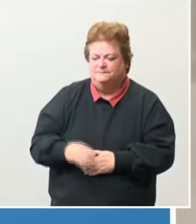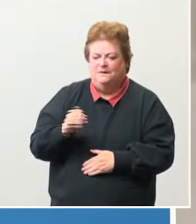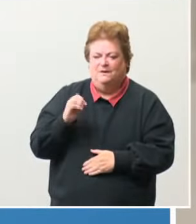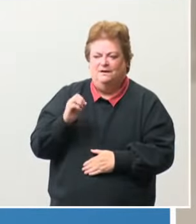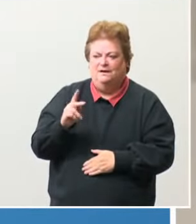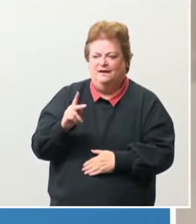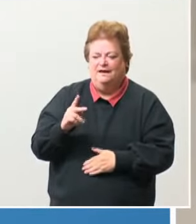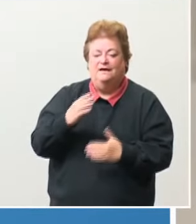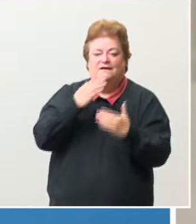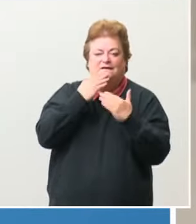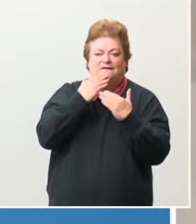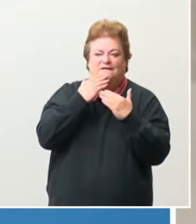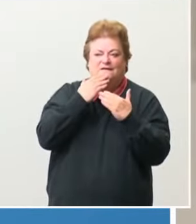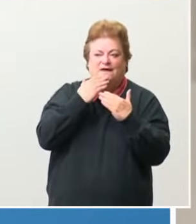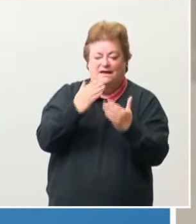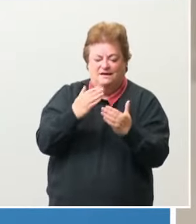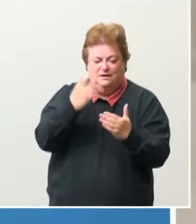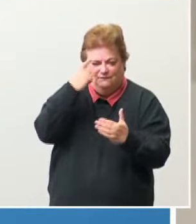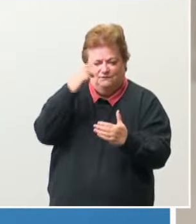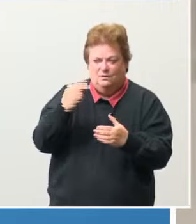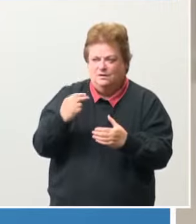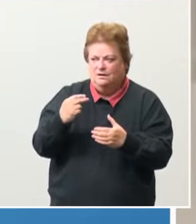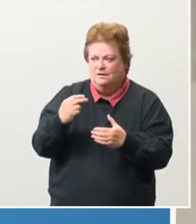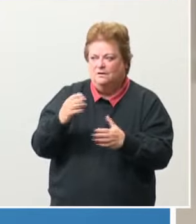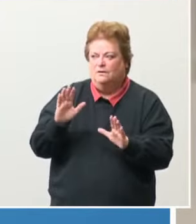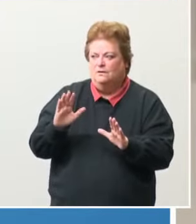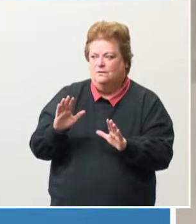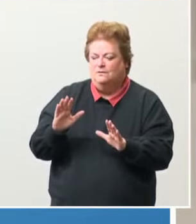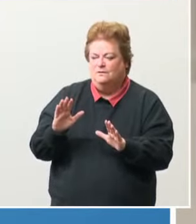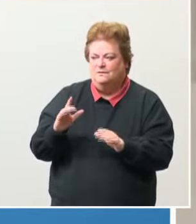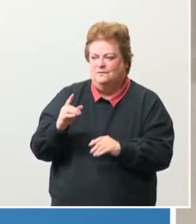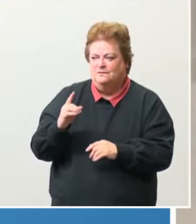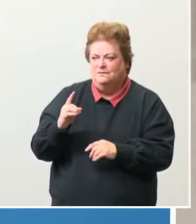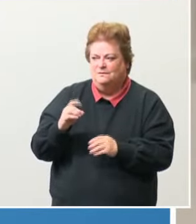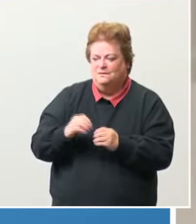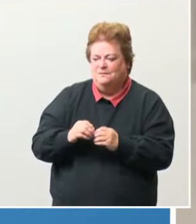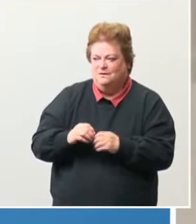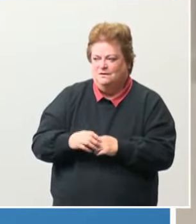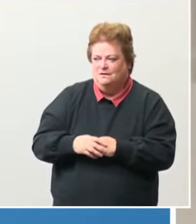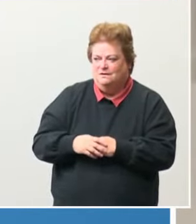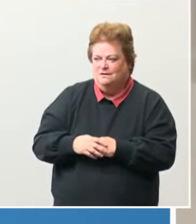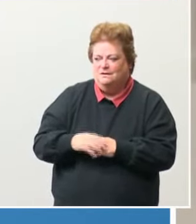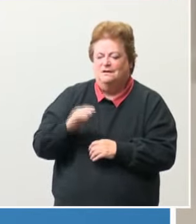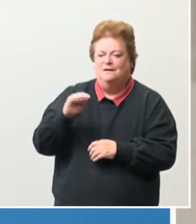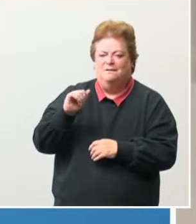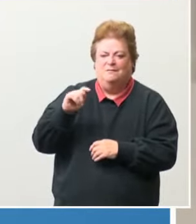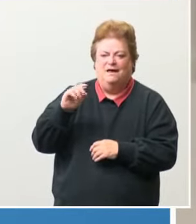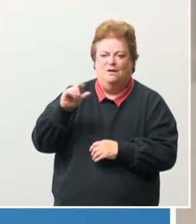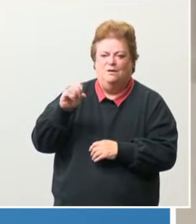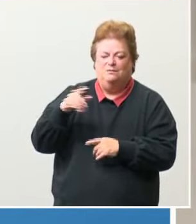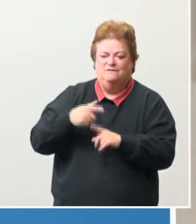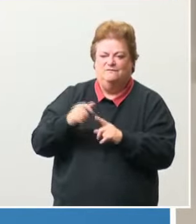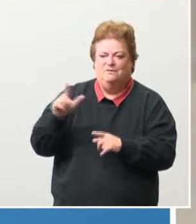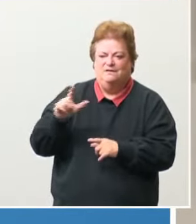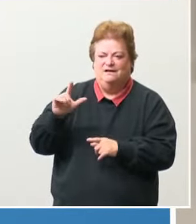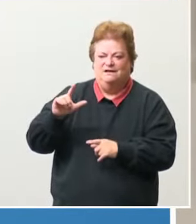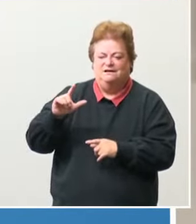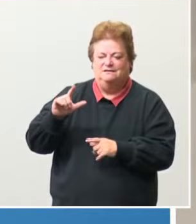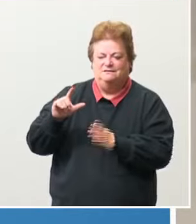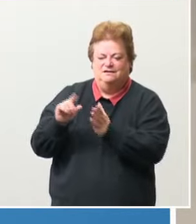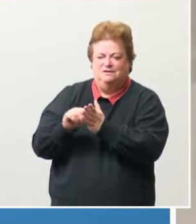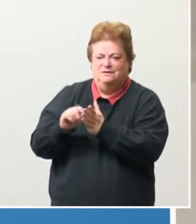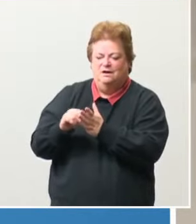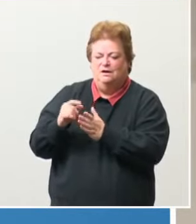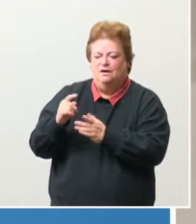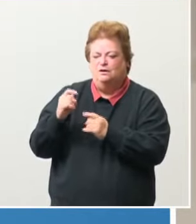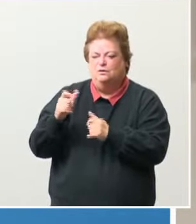Okay. Well, thank you for joining us. Hey, Pat. Yeah. Sorry, this is Matt Burding with the Journal Star. I had just one quick